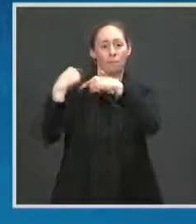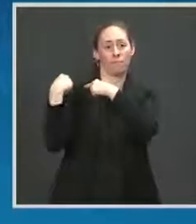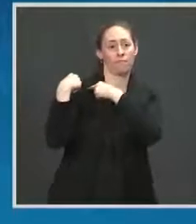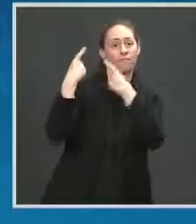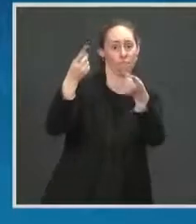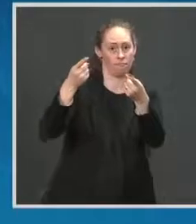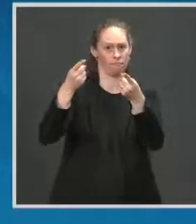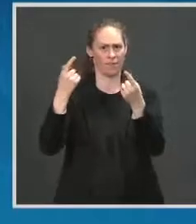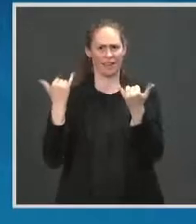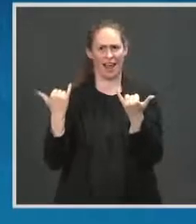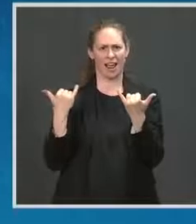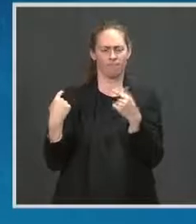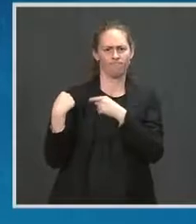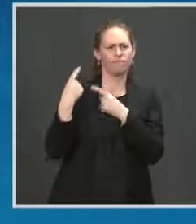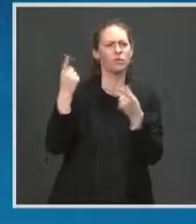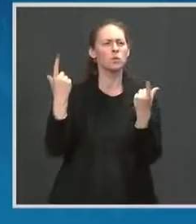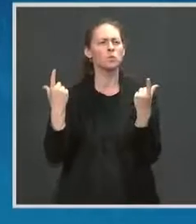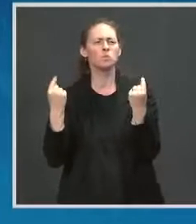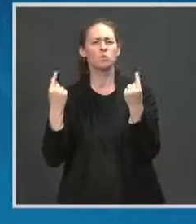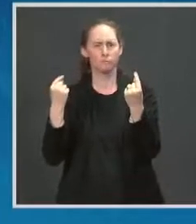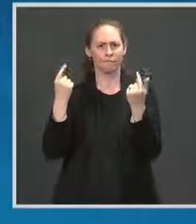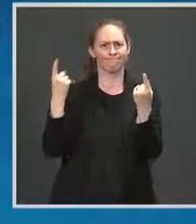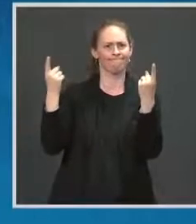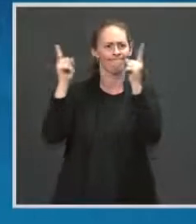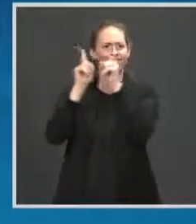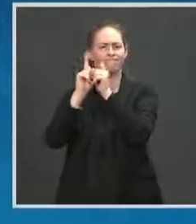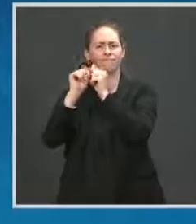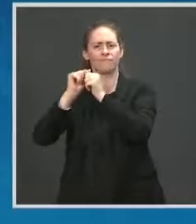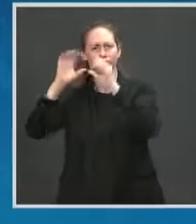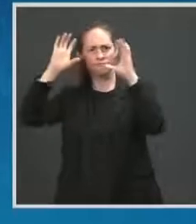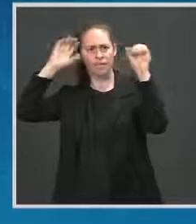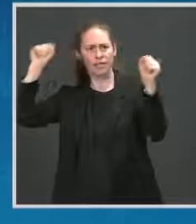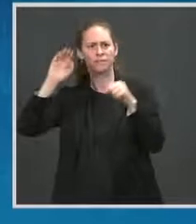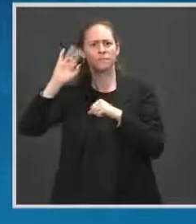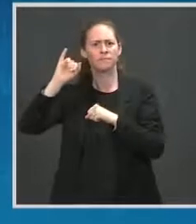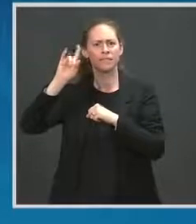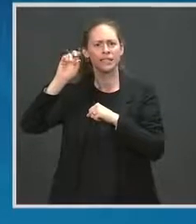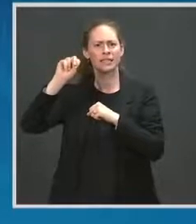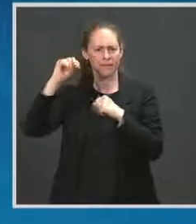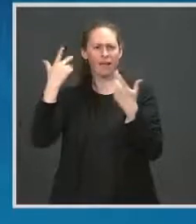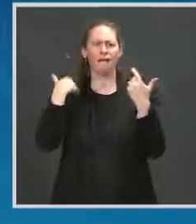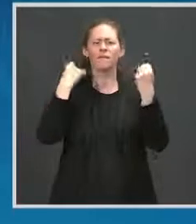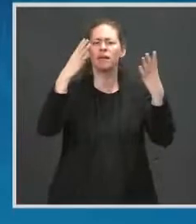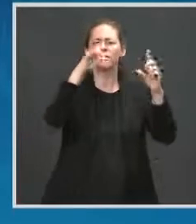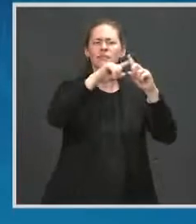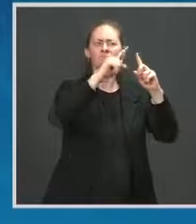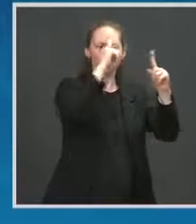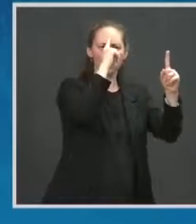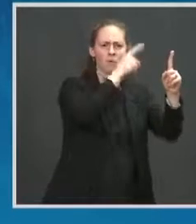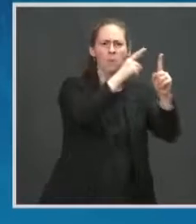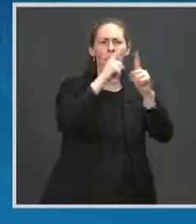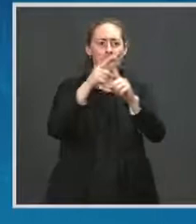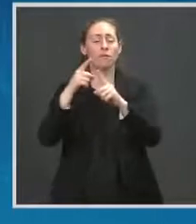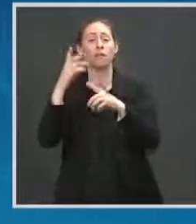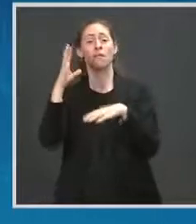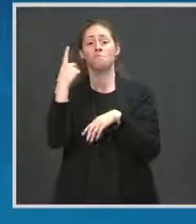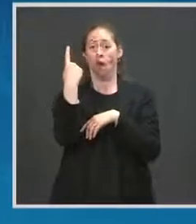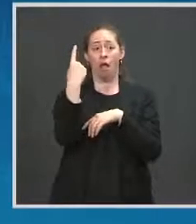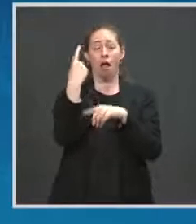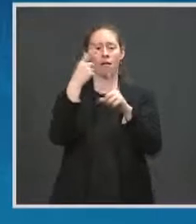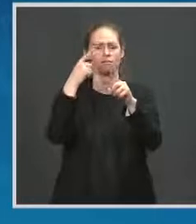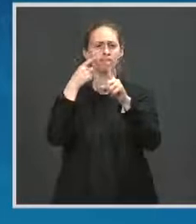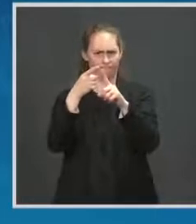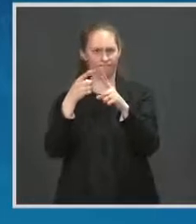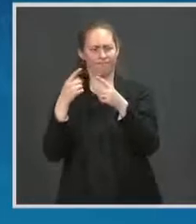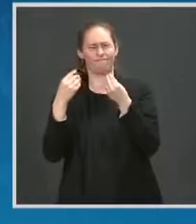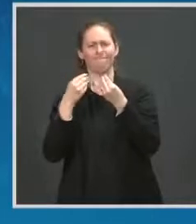working alongside President Biden to accomplish many things, including rolling out vaccines to get millions of Americans